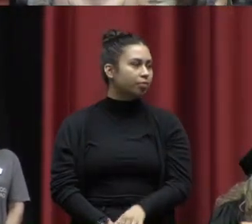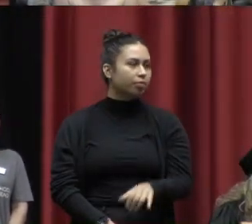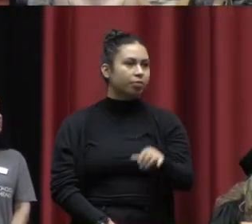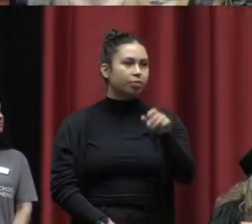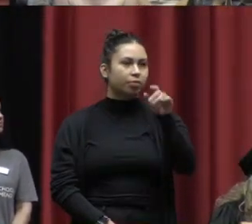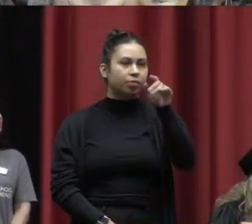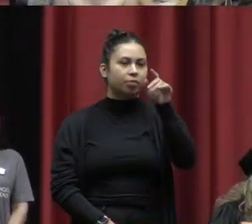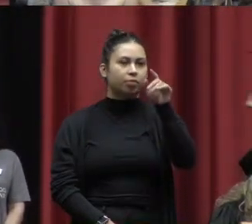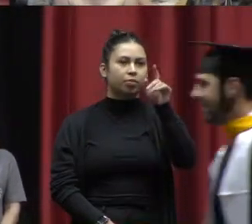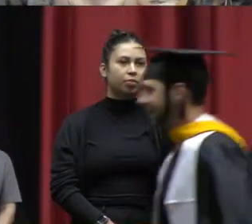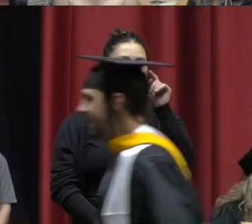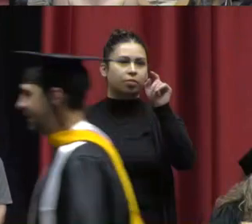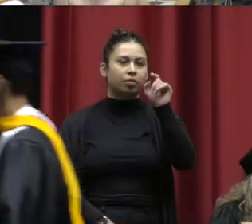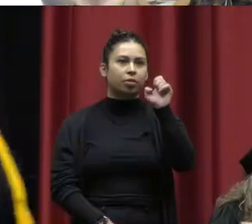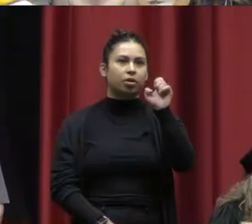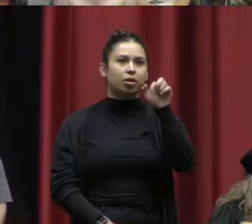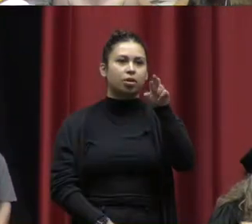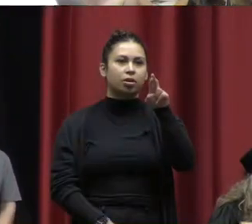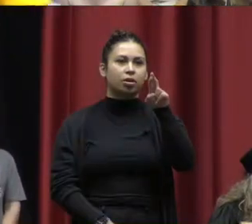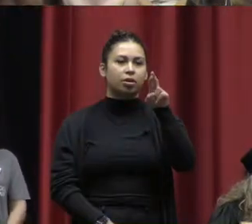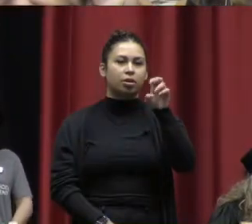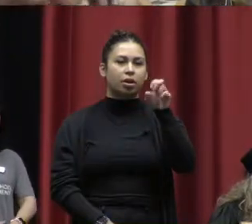Terry Segura.